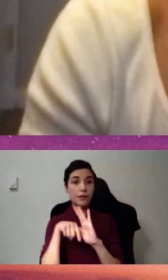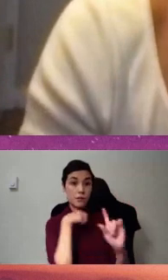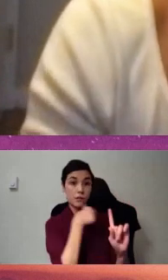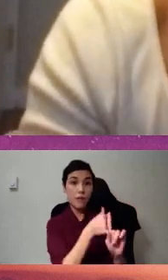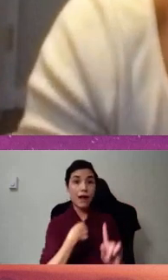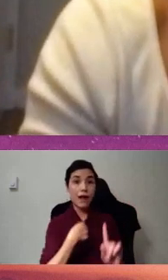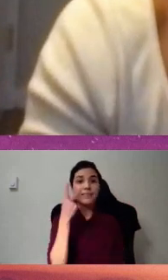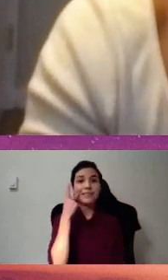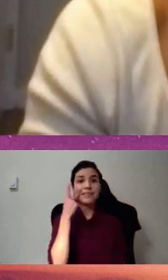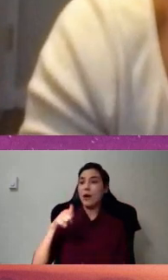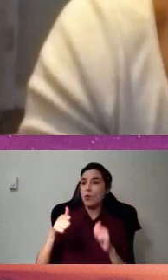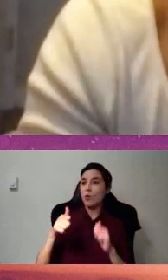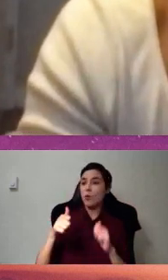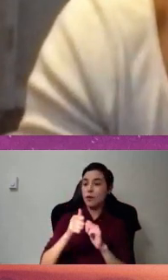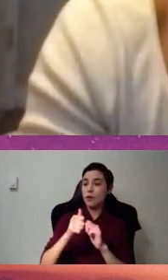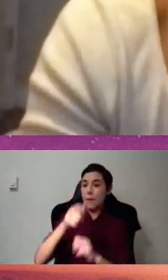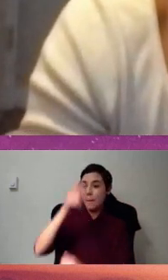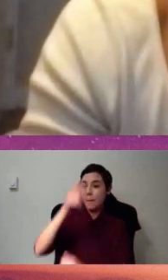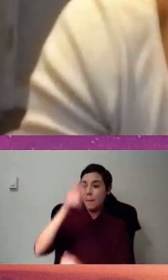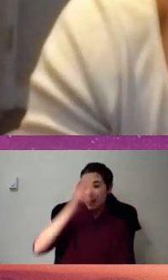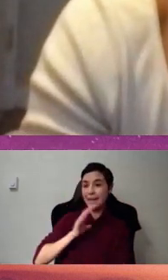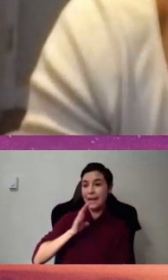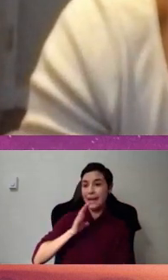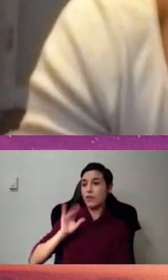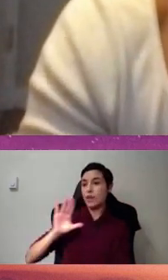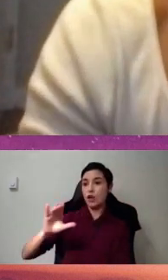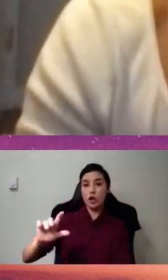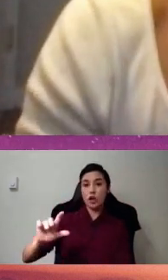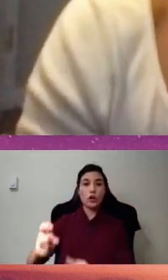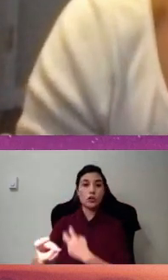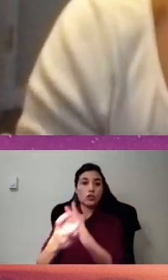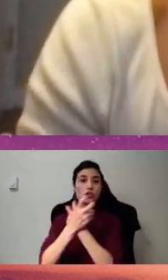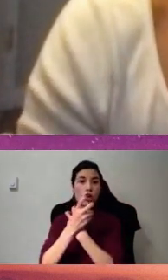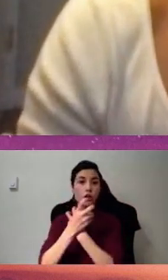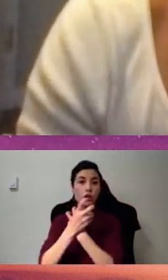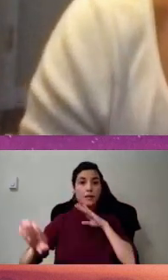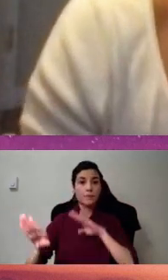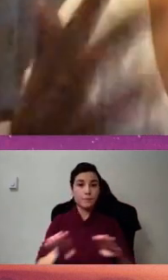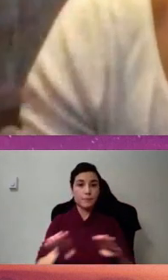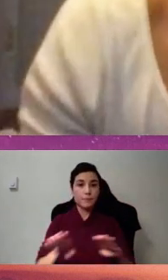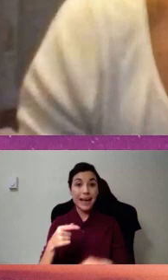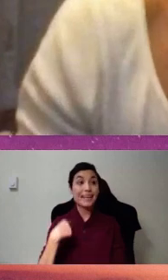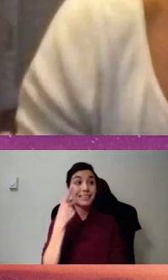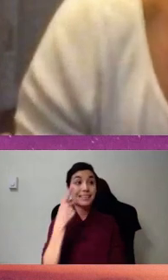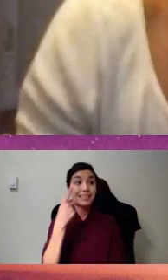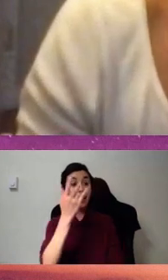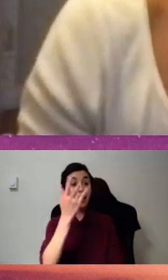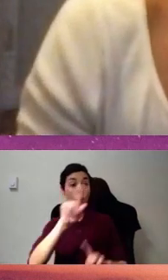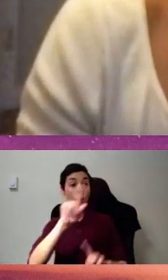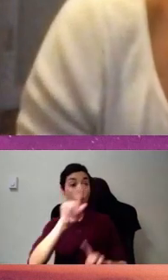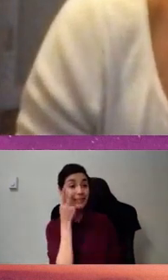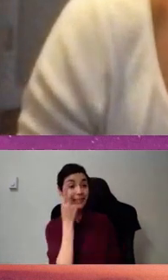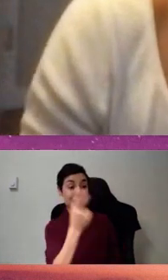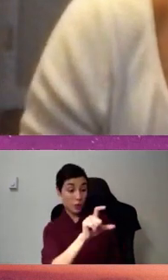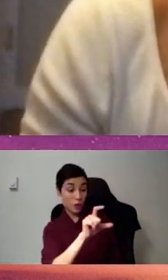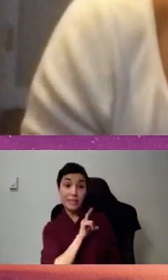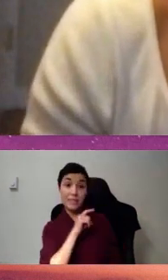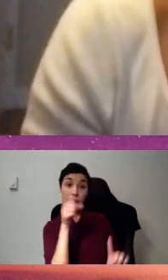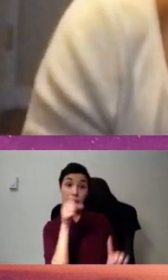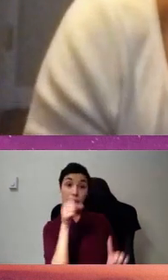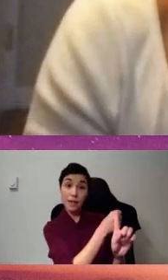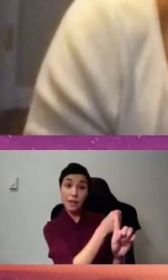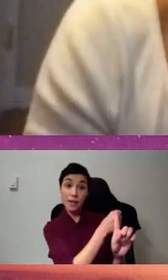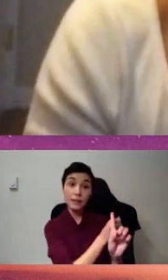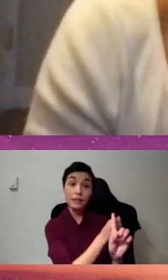in the deaths of trans people daily. I see it in police brutality and improper care in